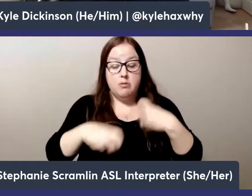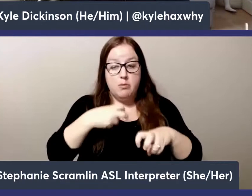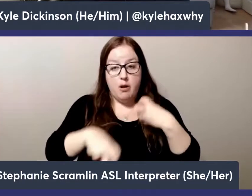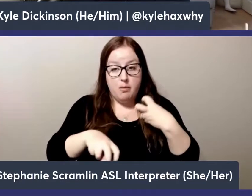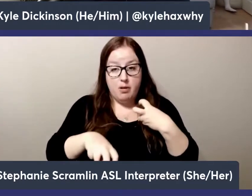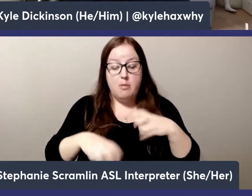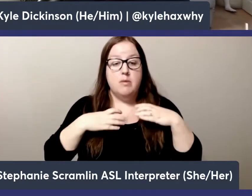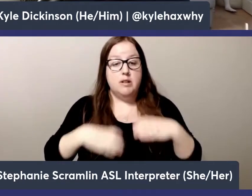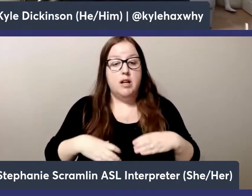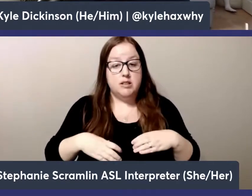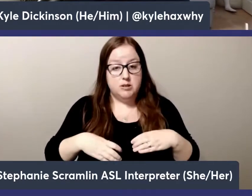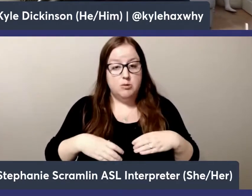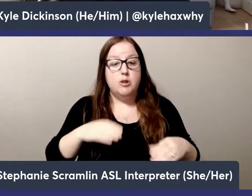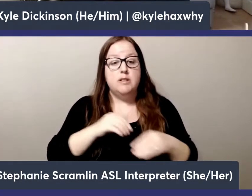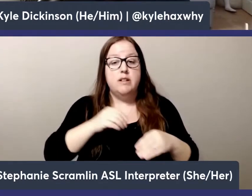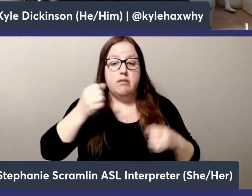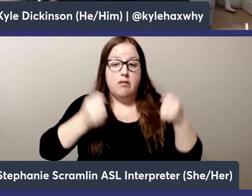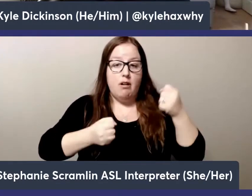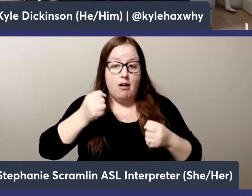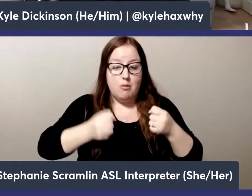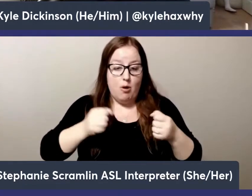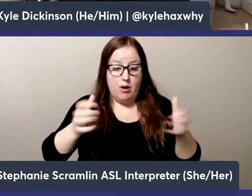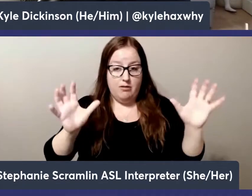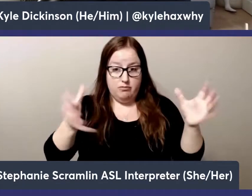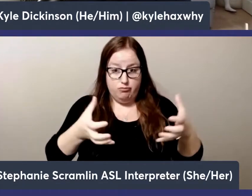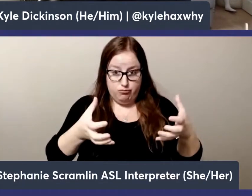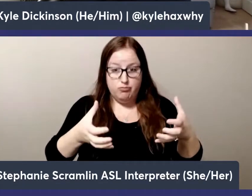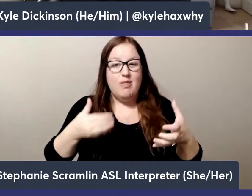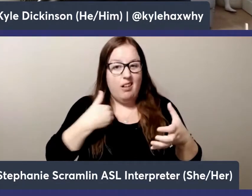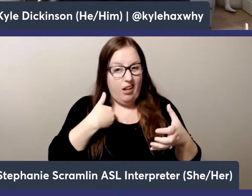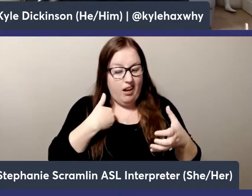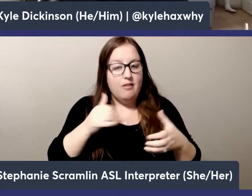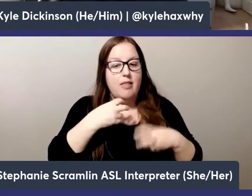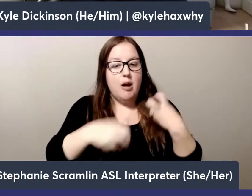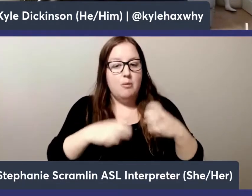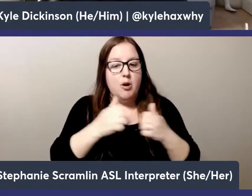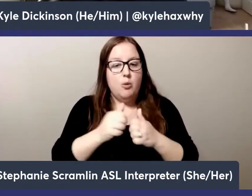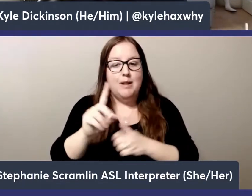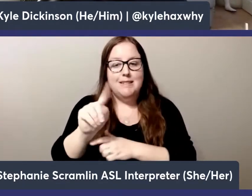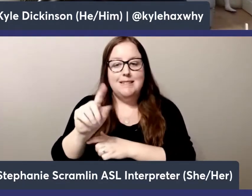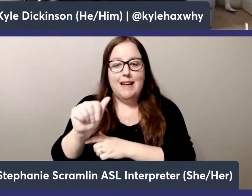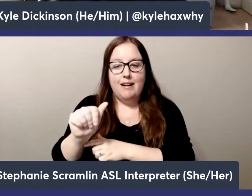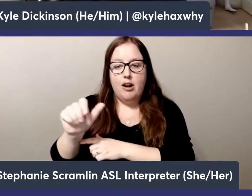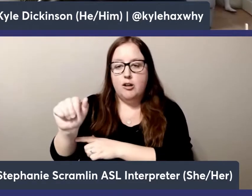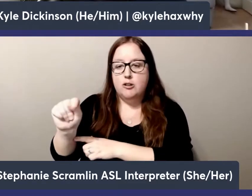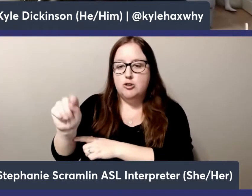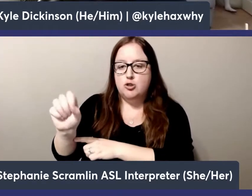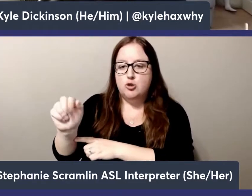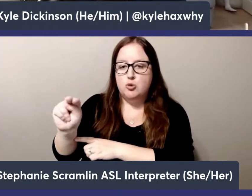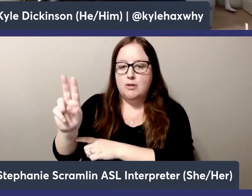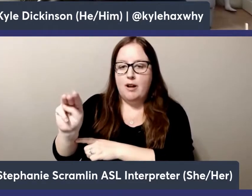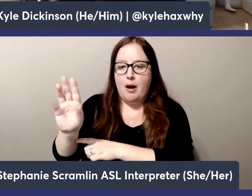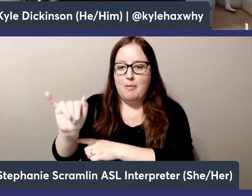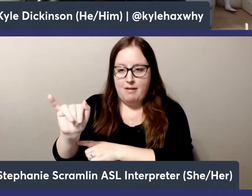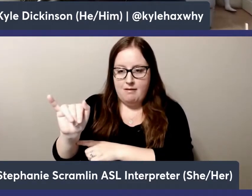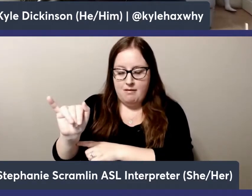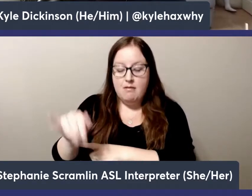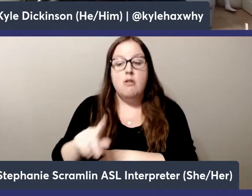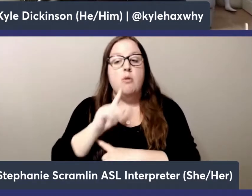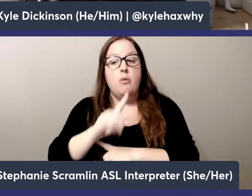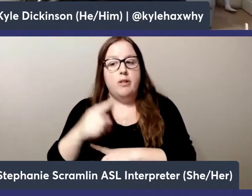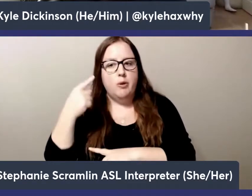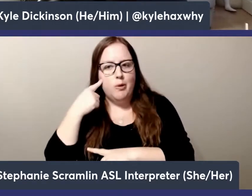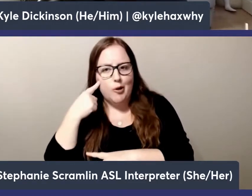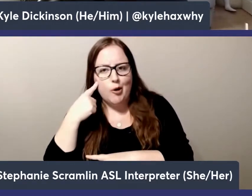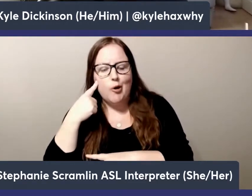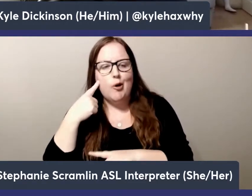the automotive domain dealt with is this problem of data tsunami. We heard a lot from a lot